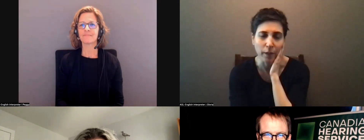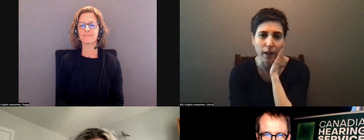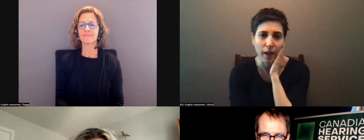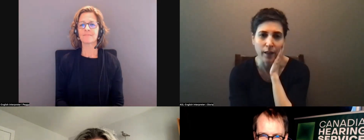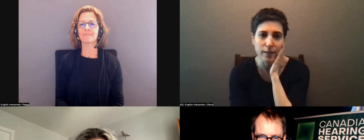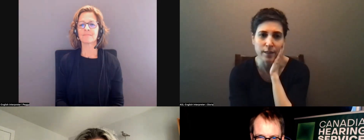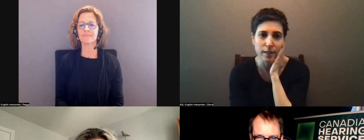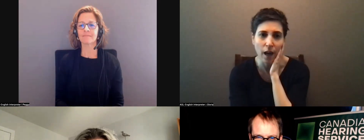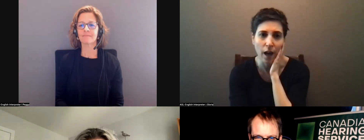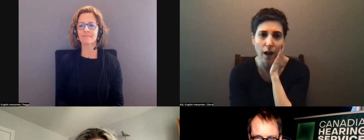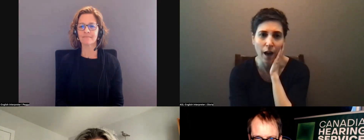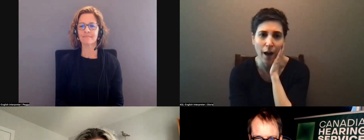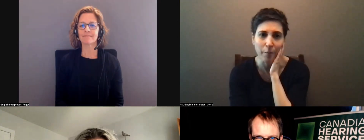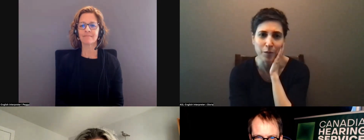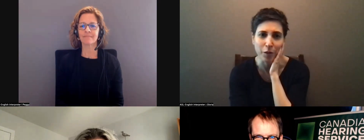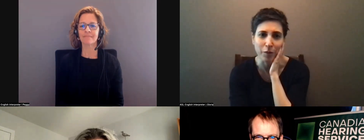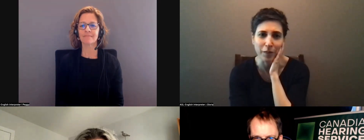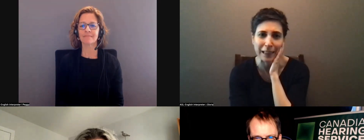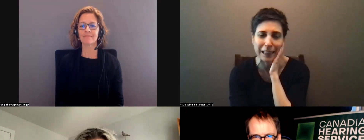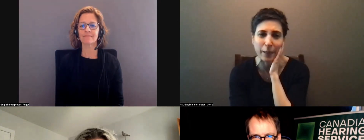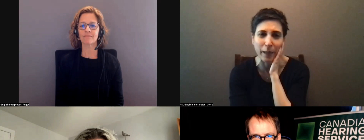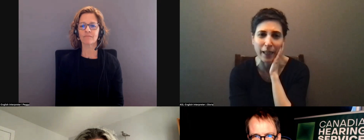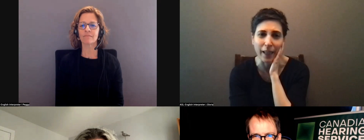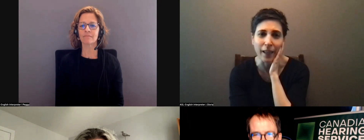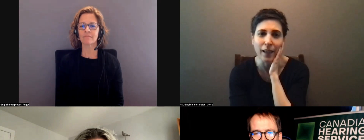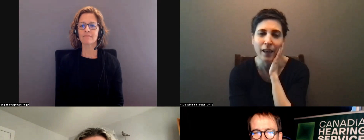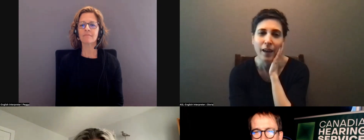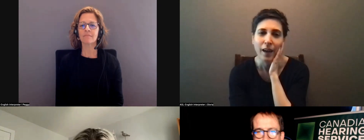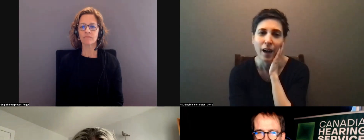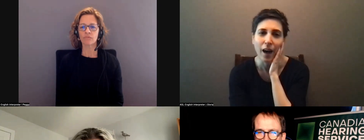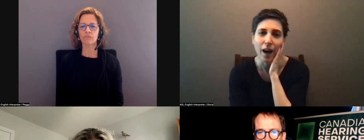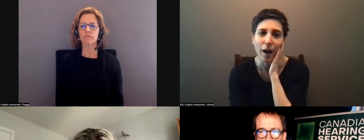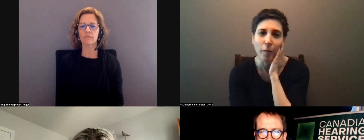have, because I'm sort of limited